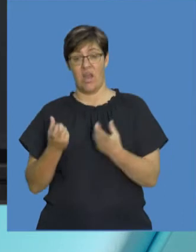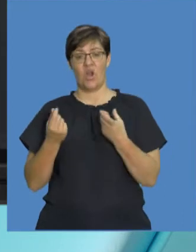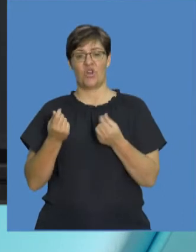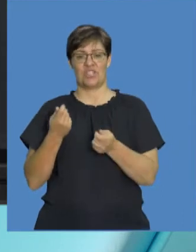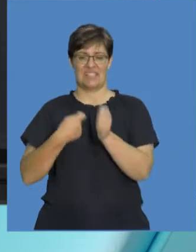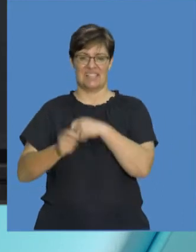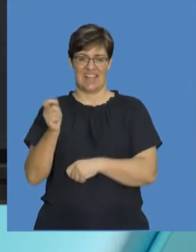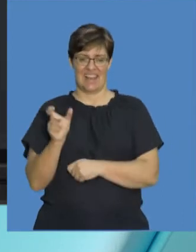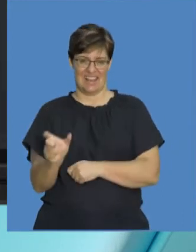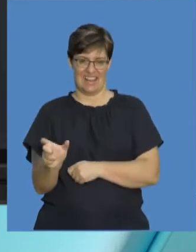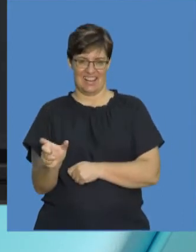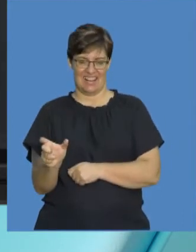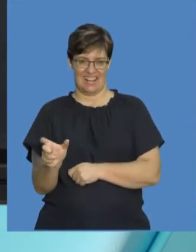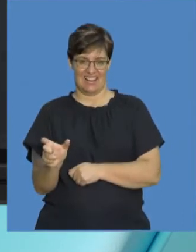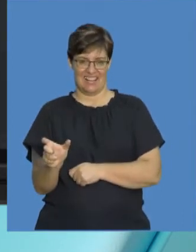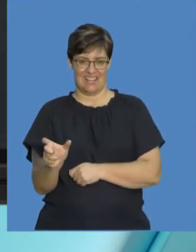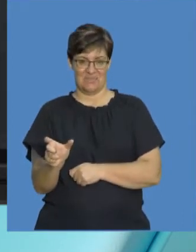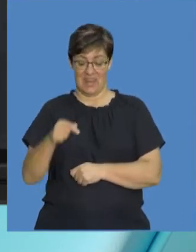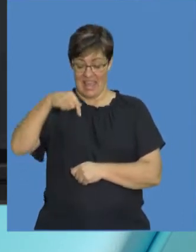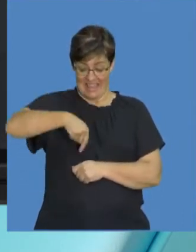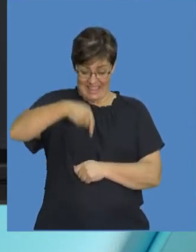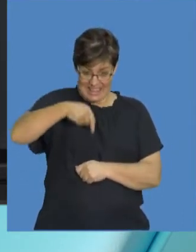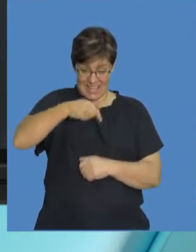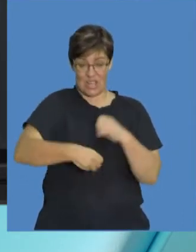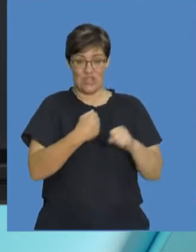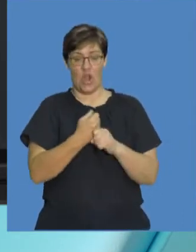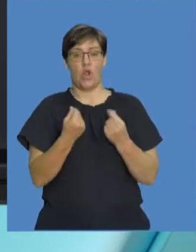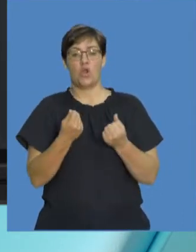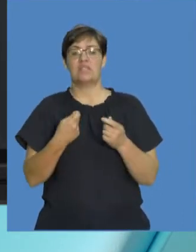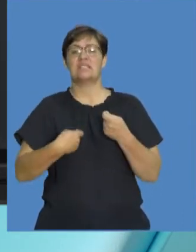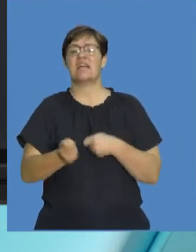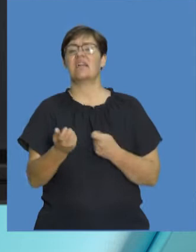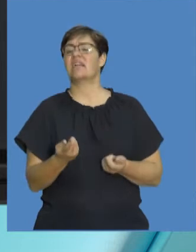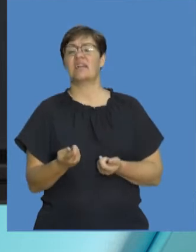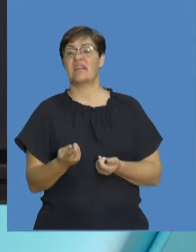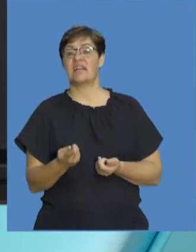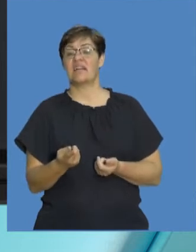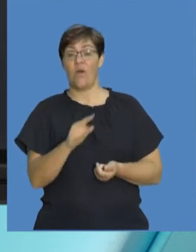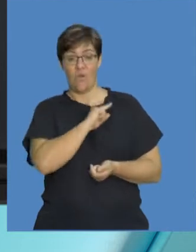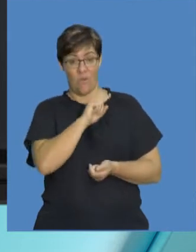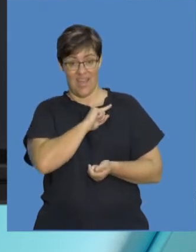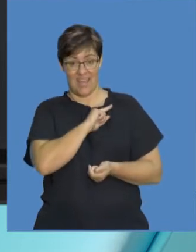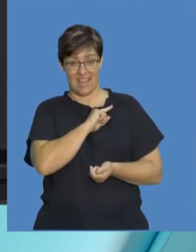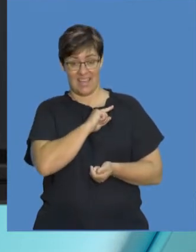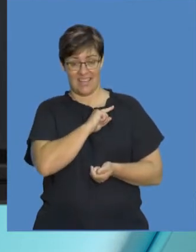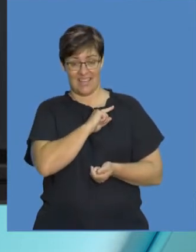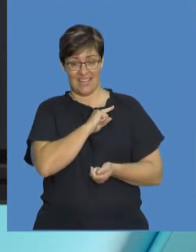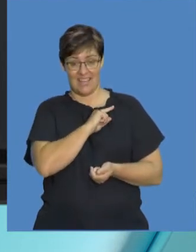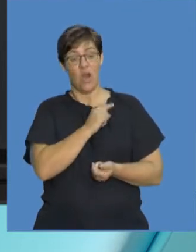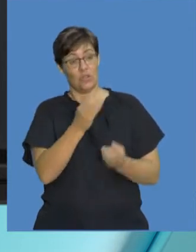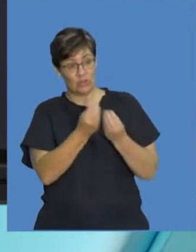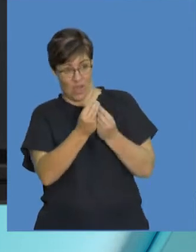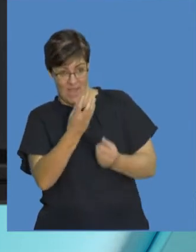your cost of sales. That means this year's cost of sales. Because obviously this